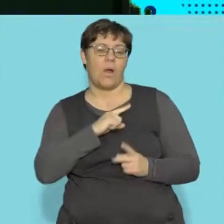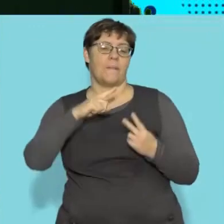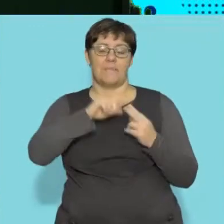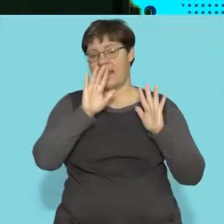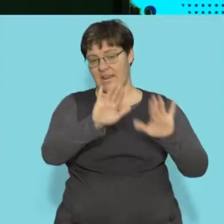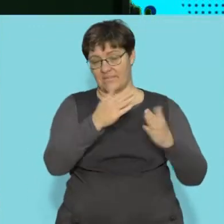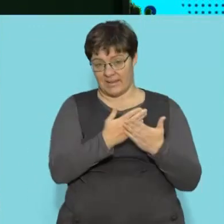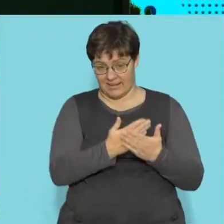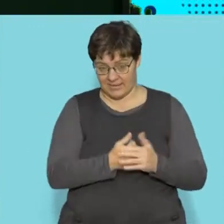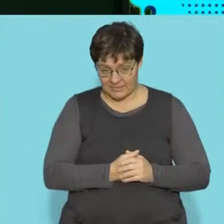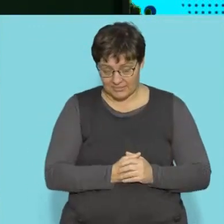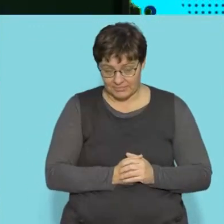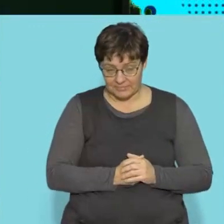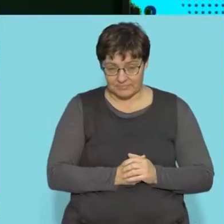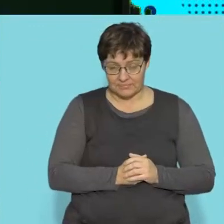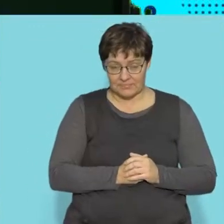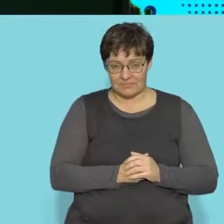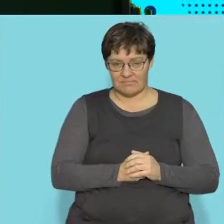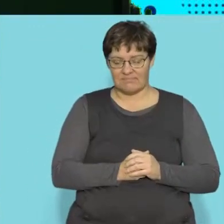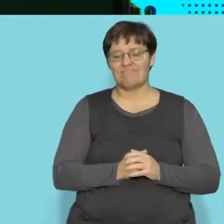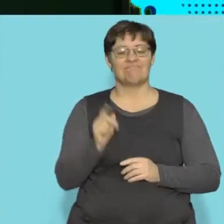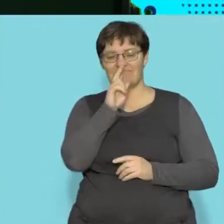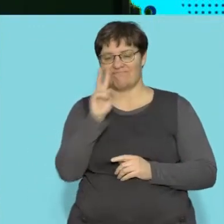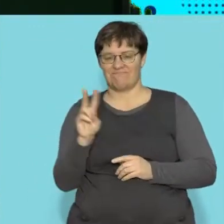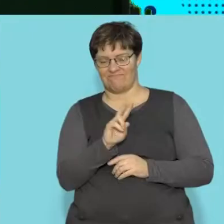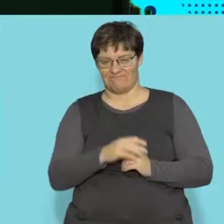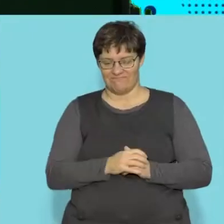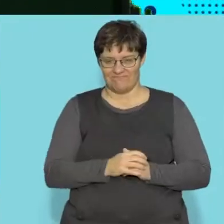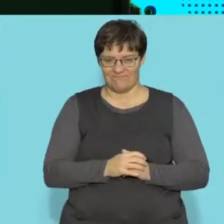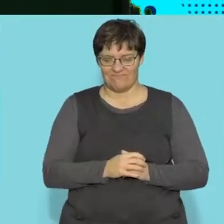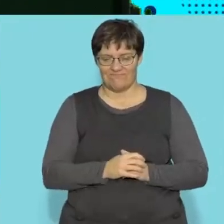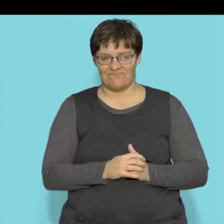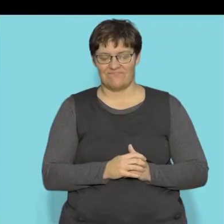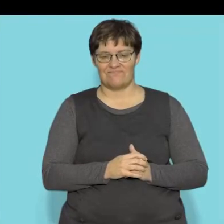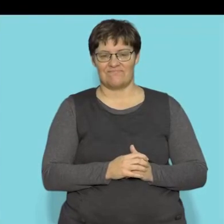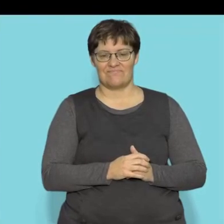this particular example, I'm going to leave my answers in terms of pi. Let's go back to the board.